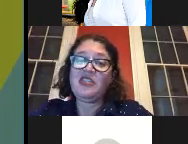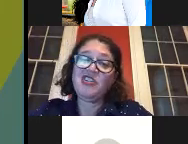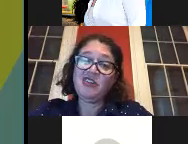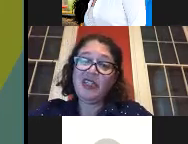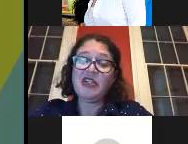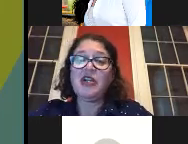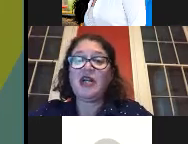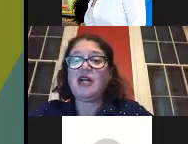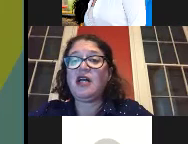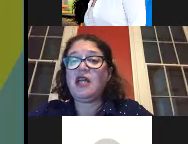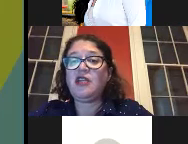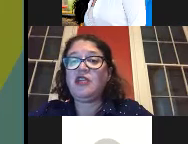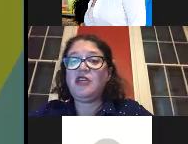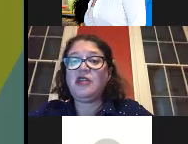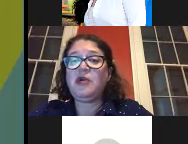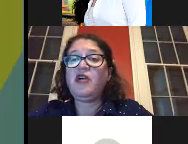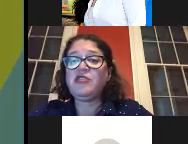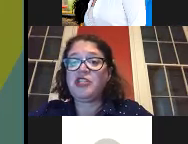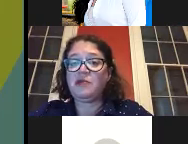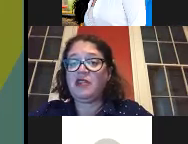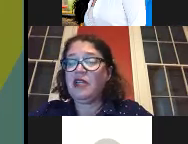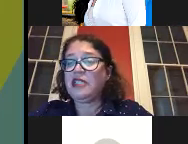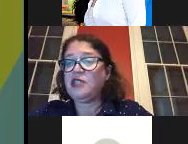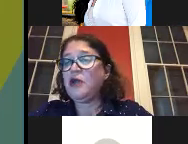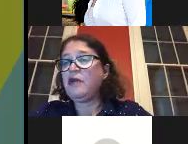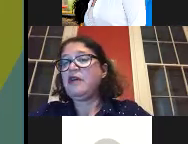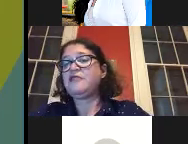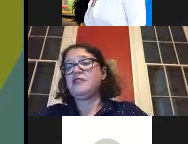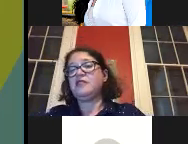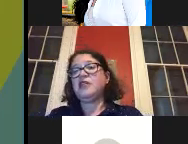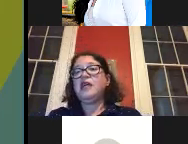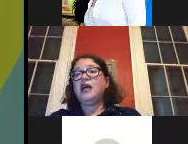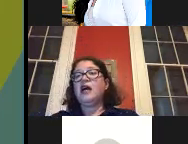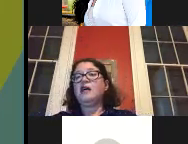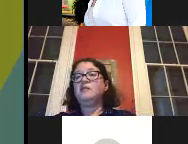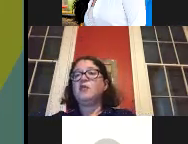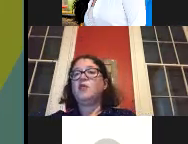as I mentioned earlier, in partnership with the LDH program offices,